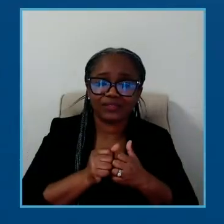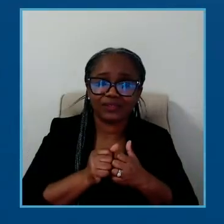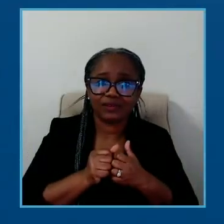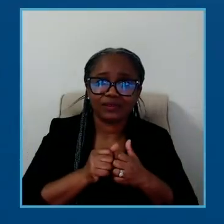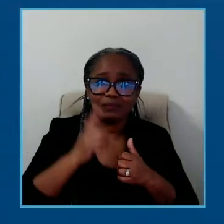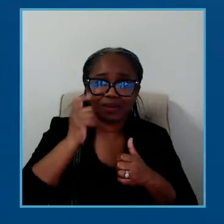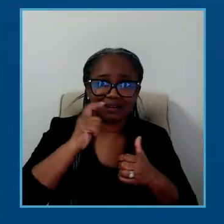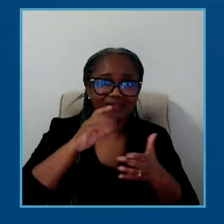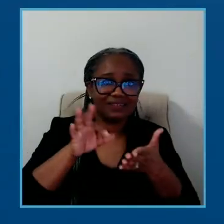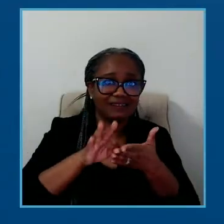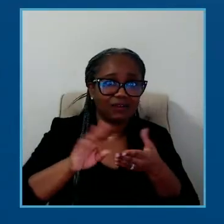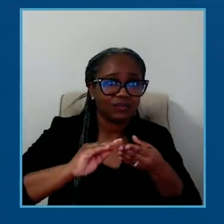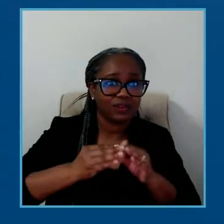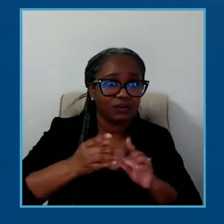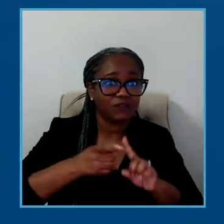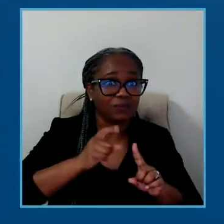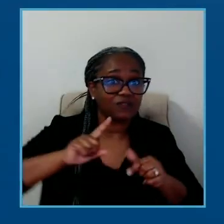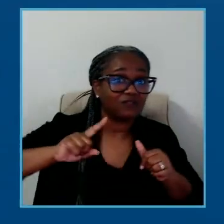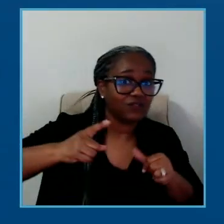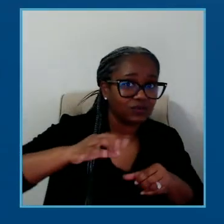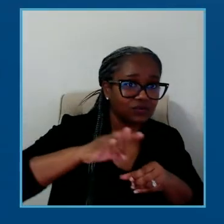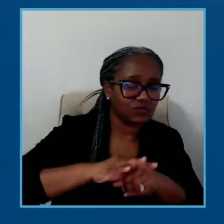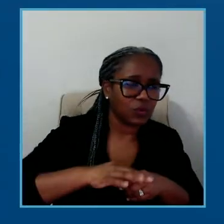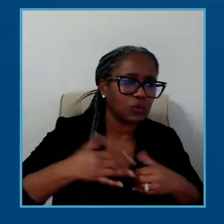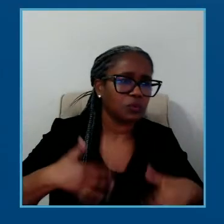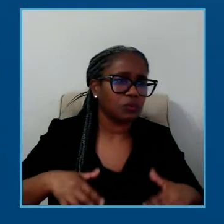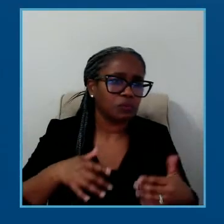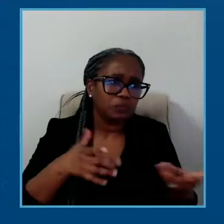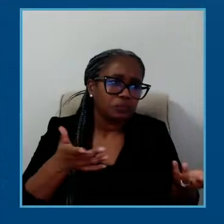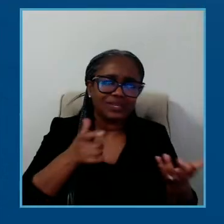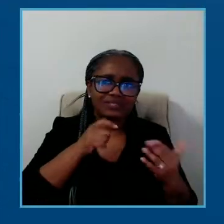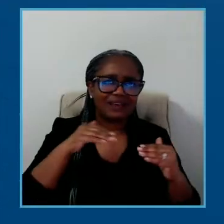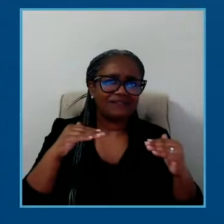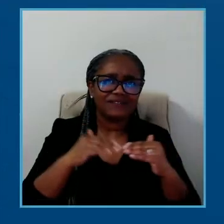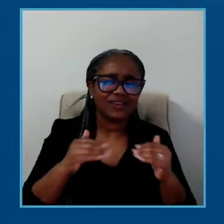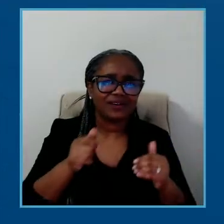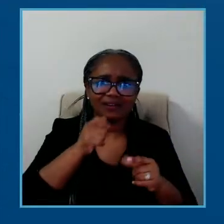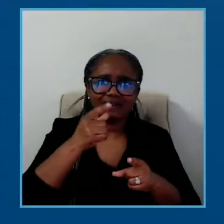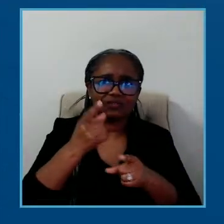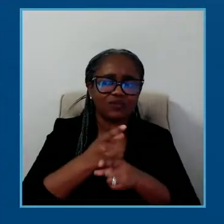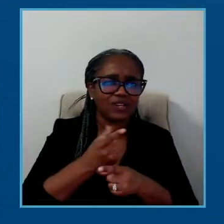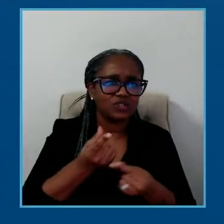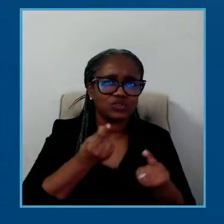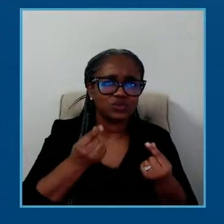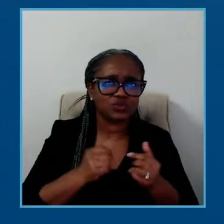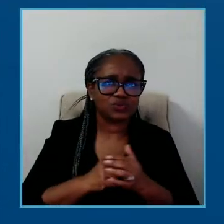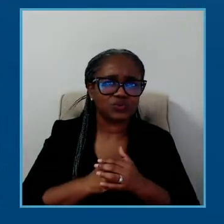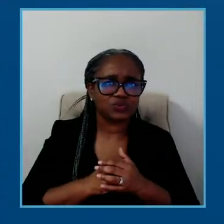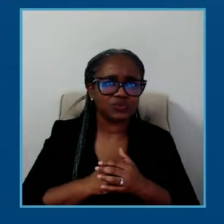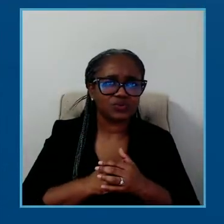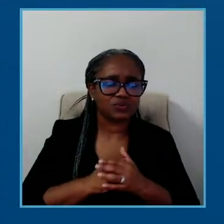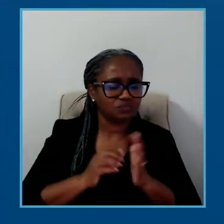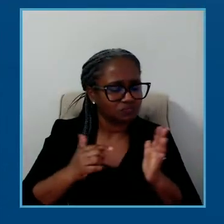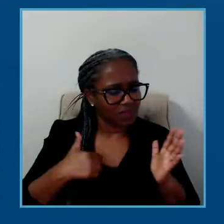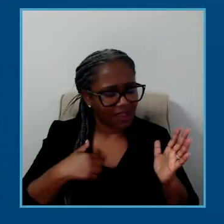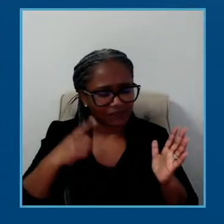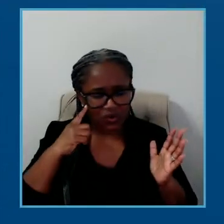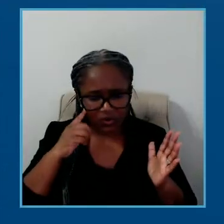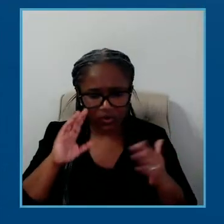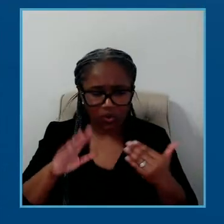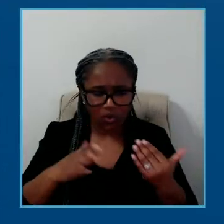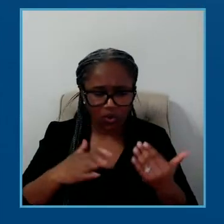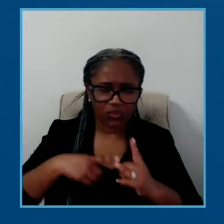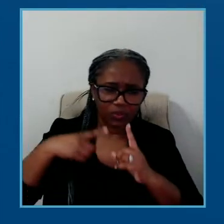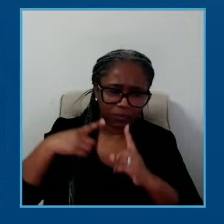the right thing to do. And I agree. We've heard all this about points of order, but I tell you what, I'm going to take the guy that wrote the book as opposed